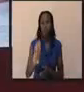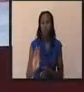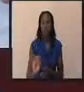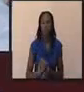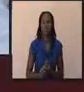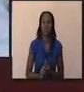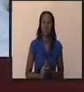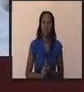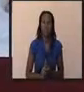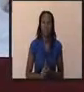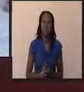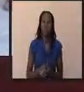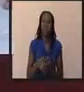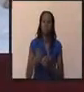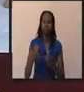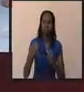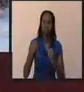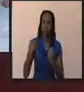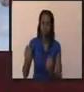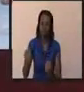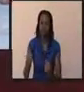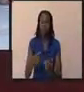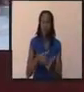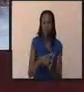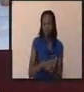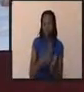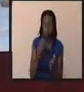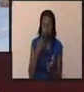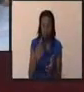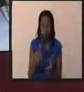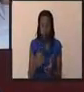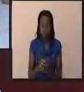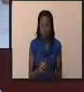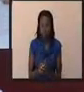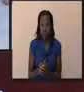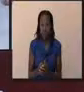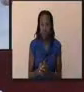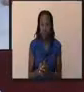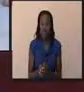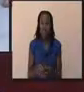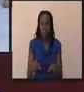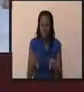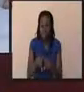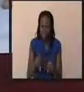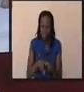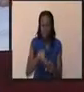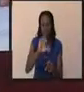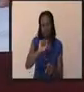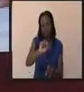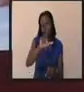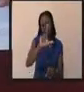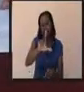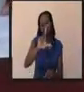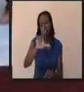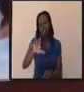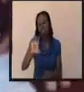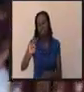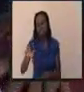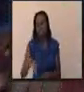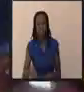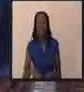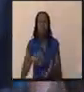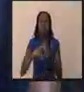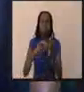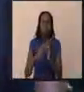B for a recessive gene. Those different genes are also called alleles. It means a person